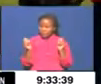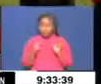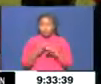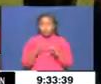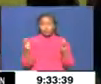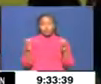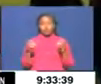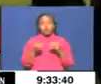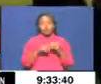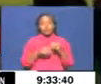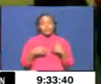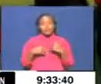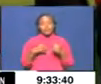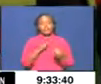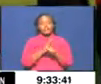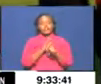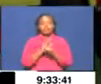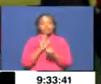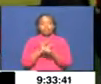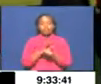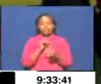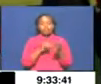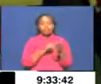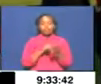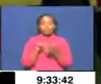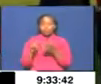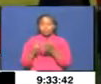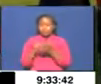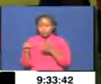mistakes, and I don't want to say they